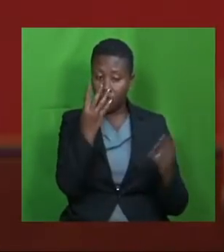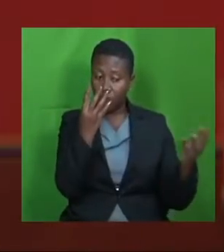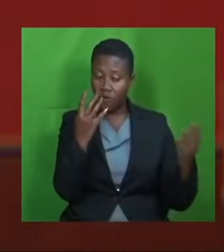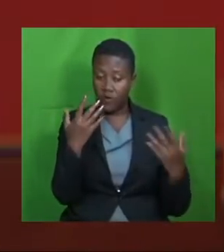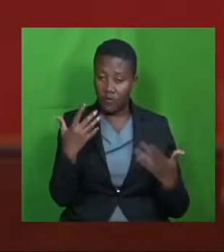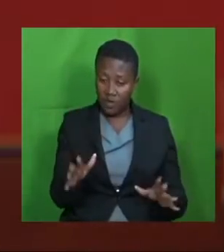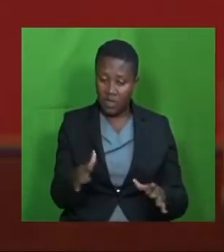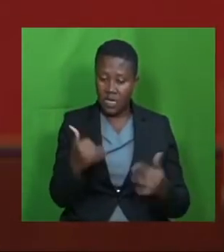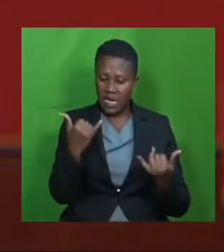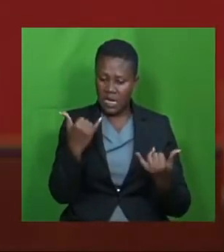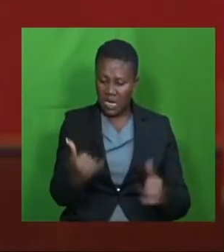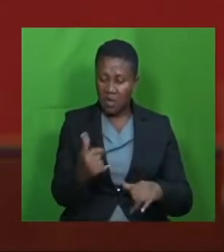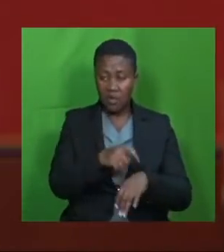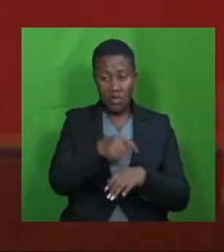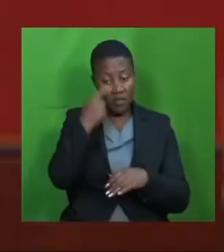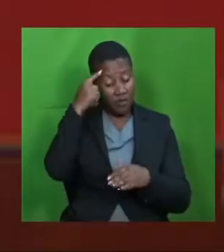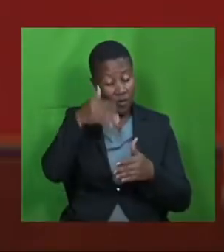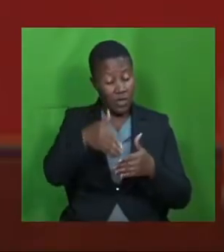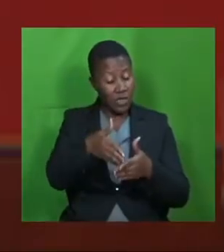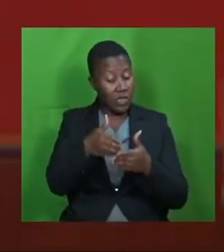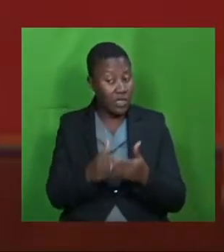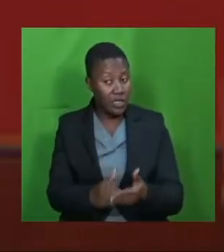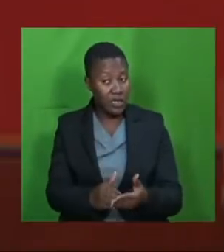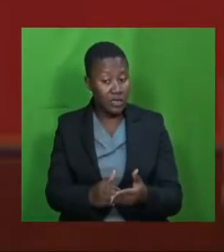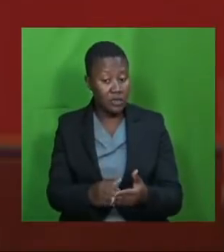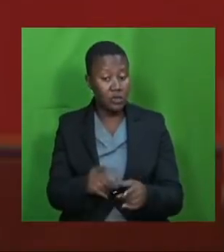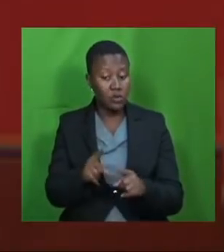their submissions. The